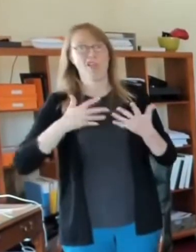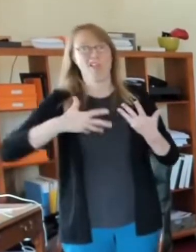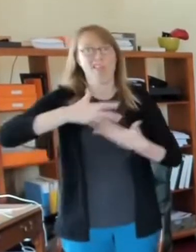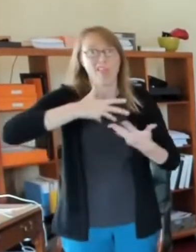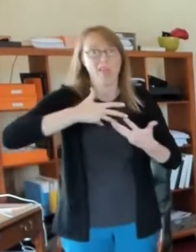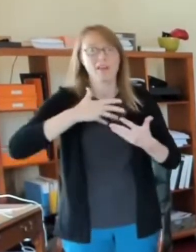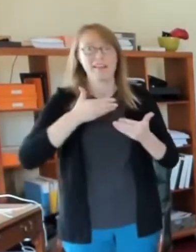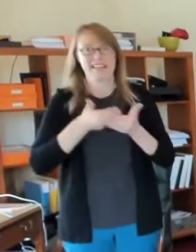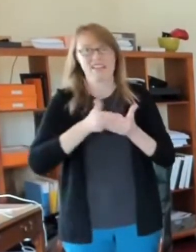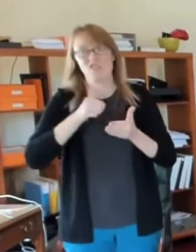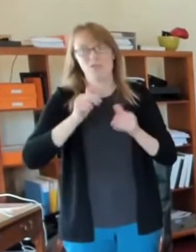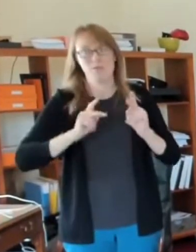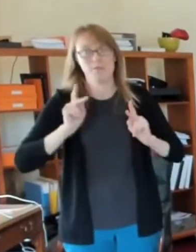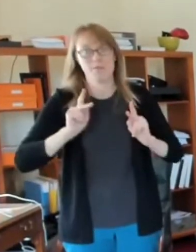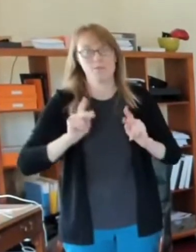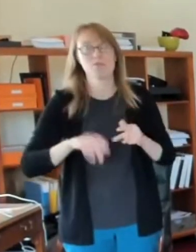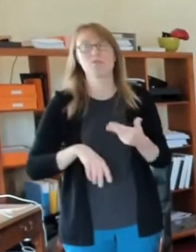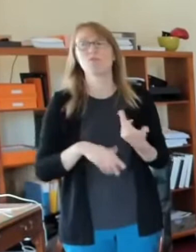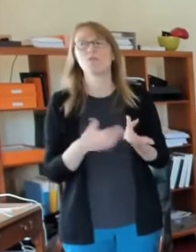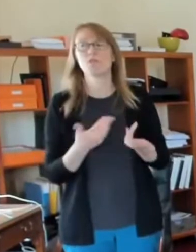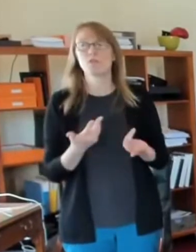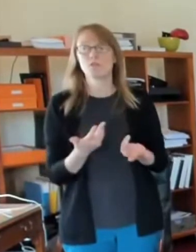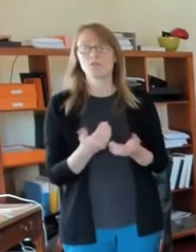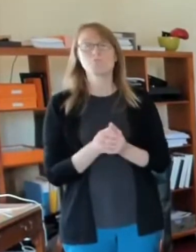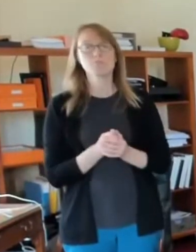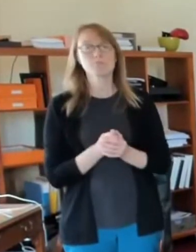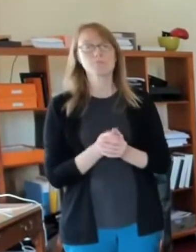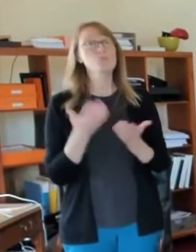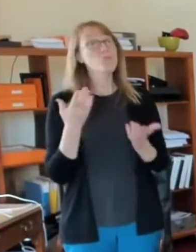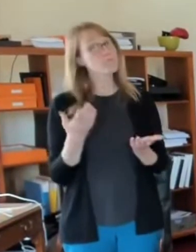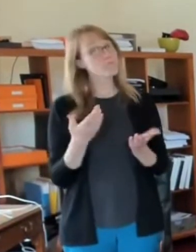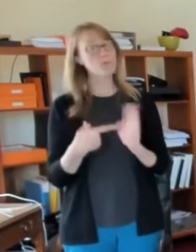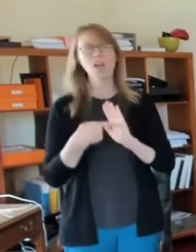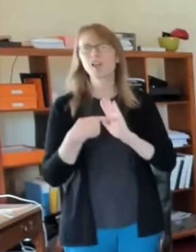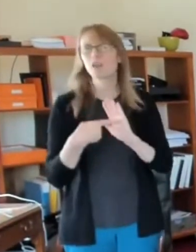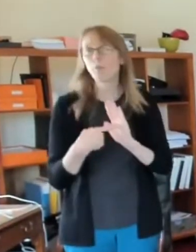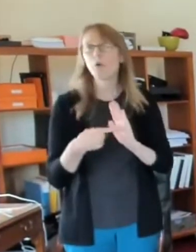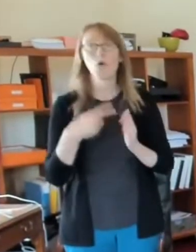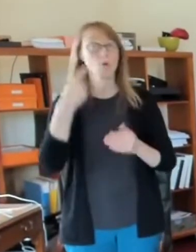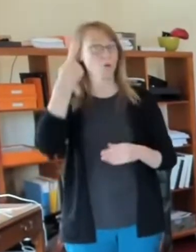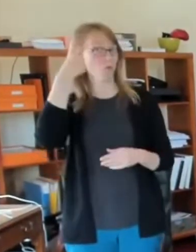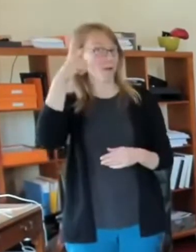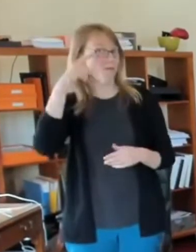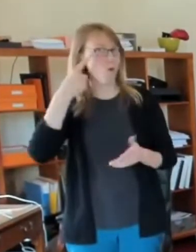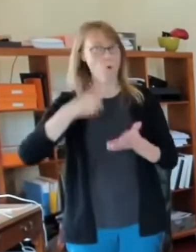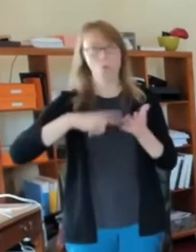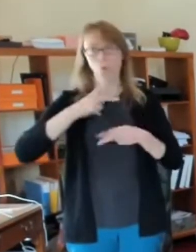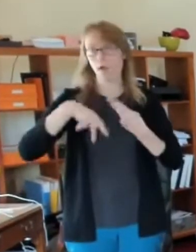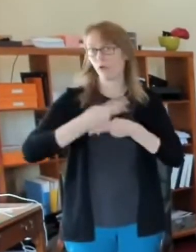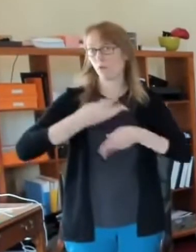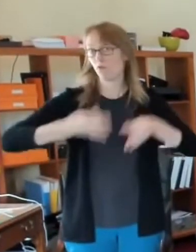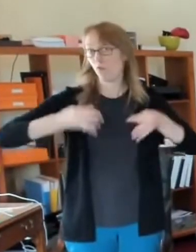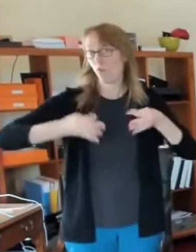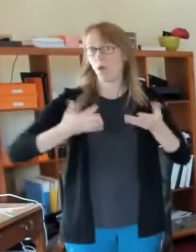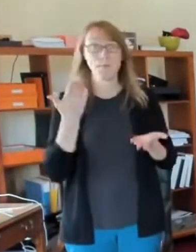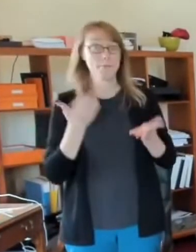for? I guess this would be used for, let's say you got a speeding ticket. I hope you didn't, but we've all had them,